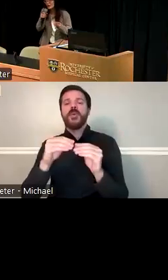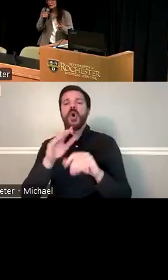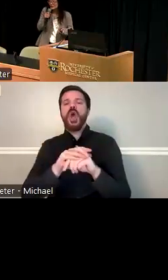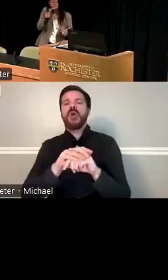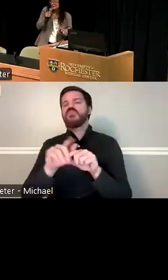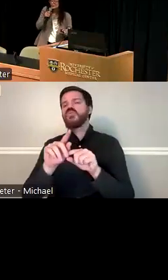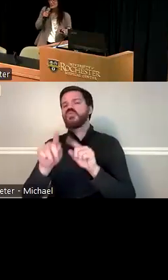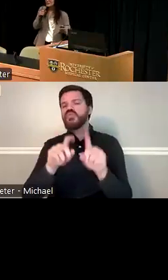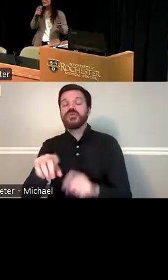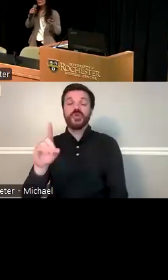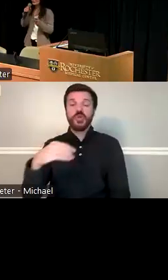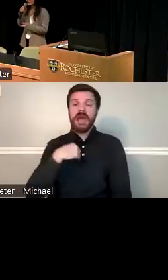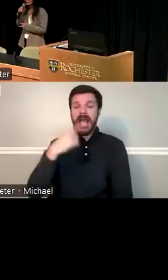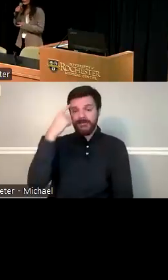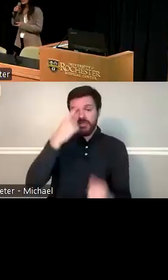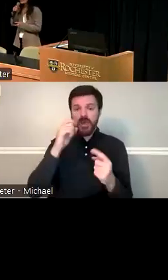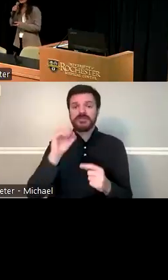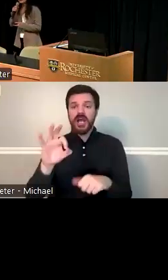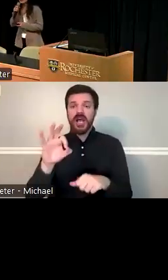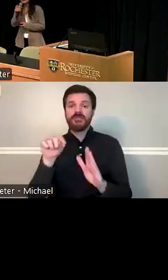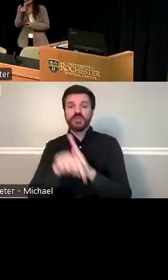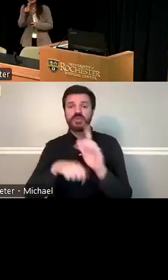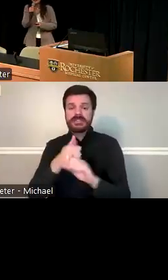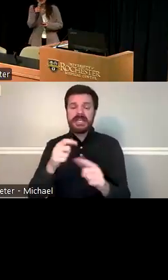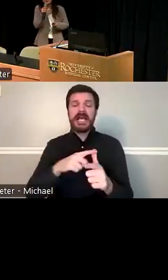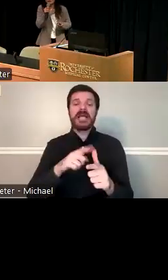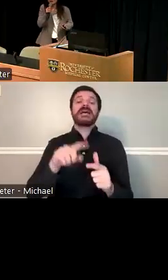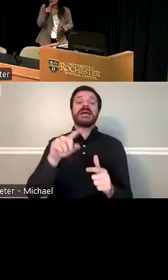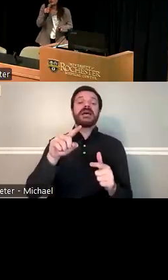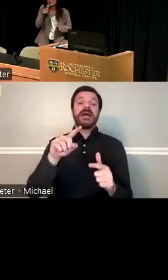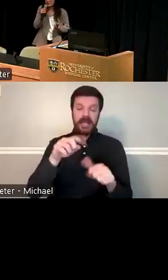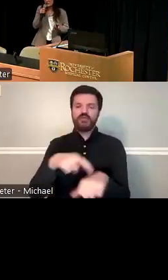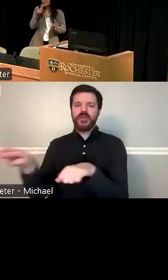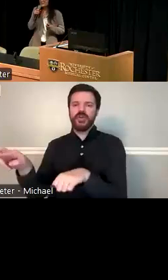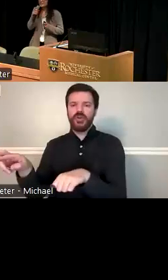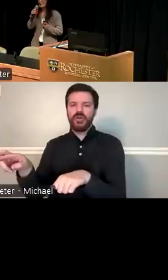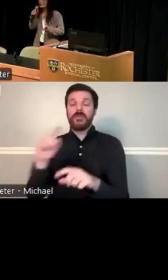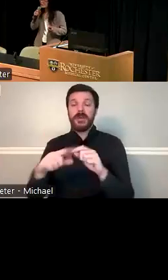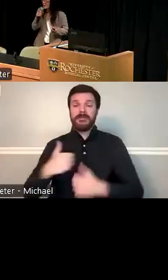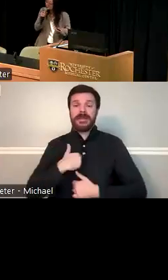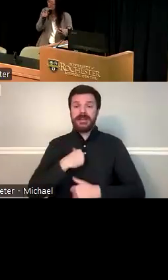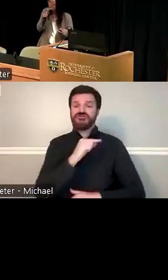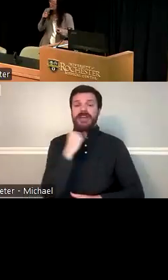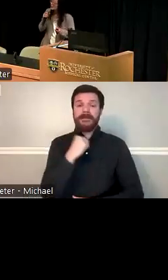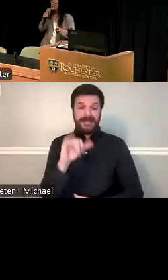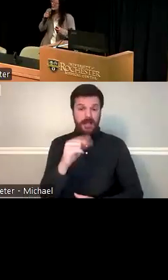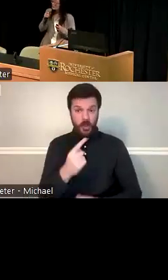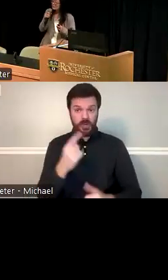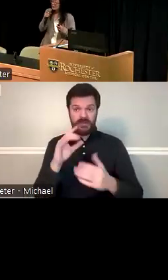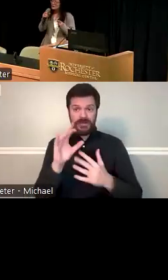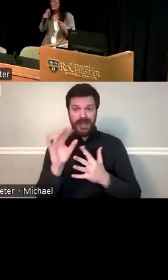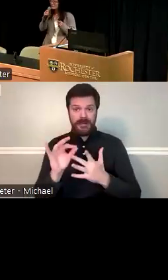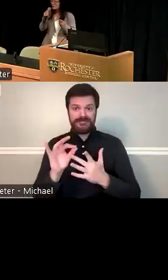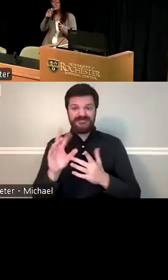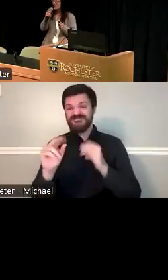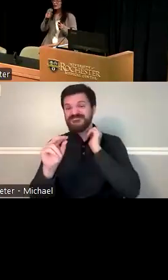you have thoughts of suicide? And then referring them to professional care. But for military chaplain, that's not always an option. They can